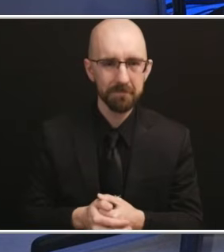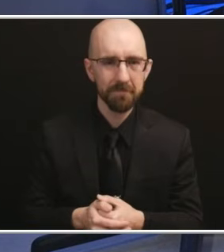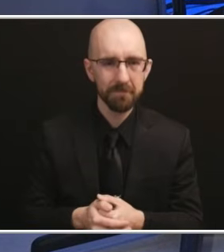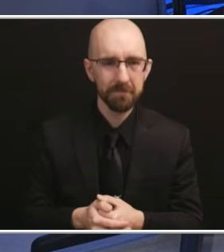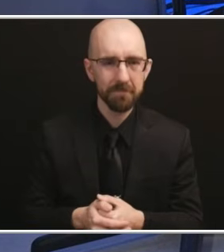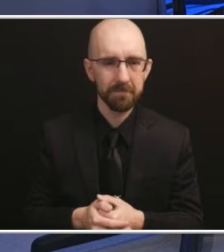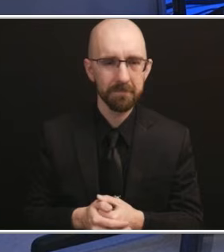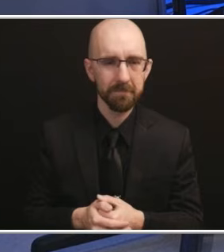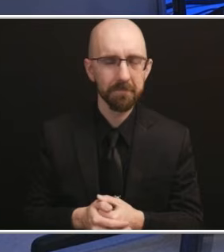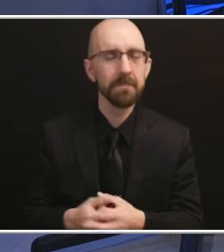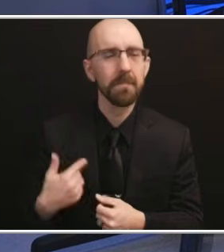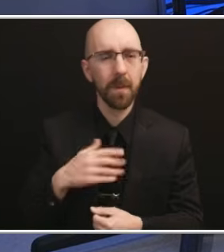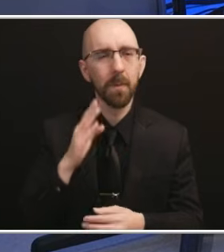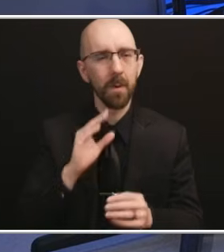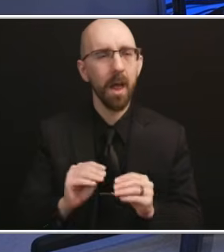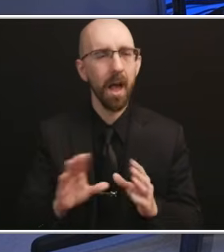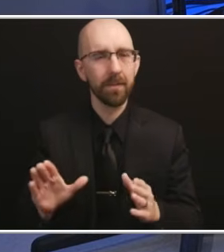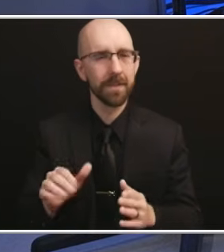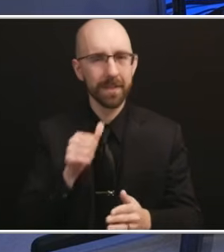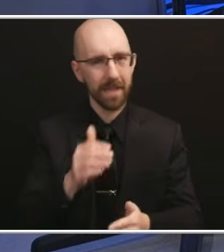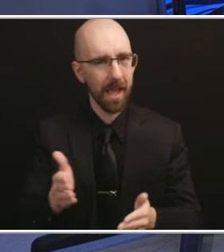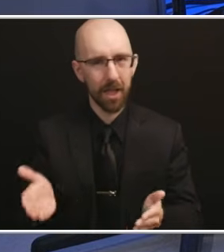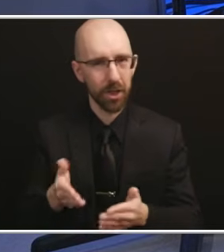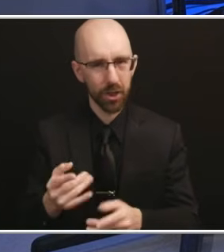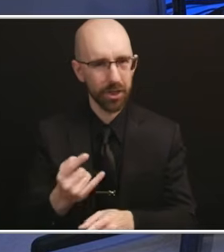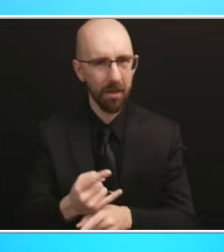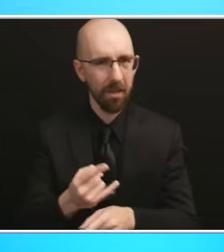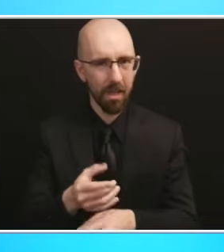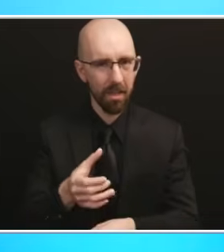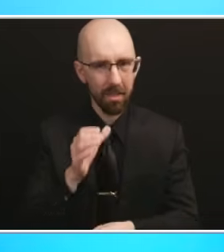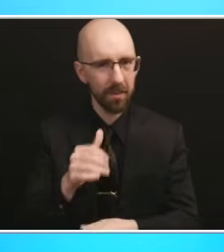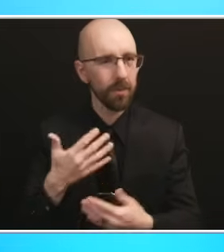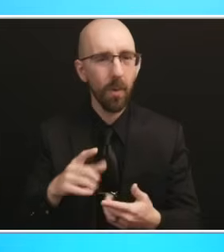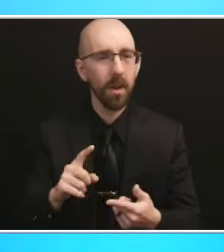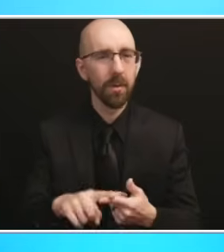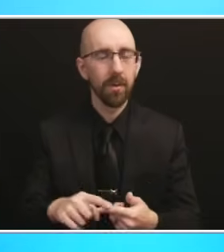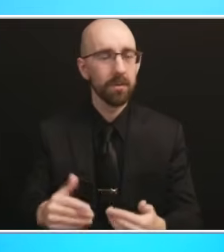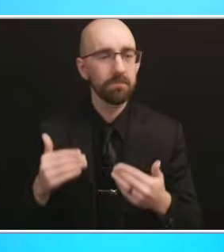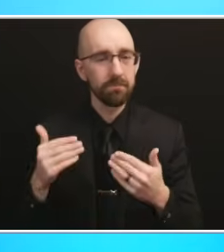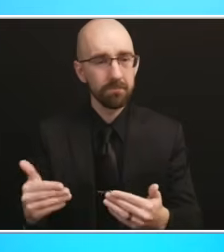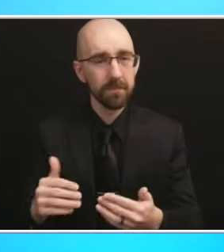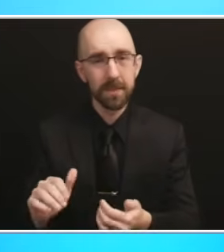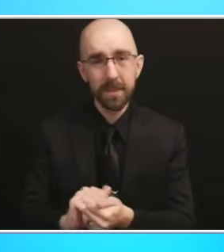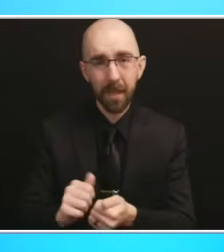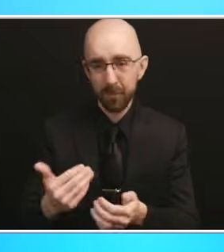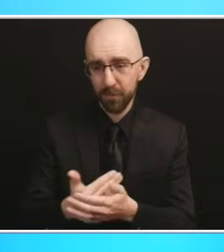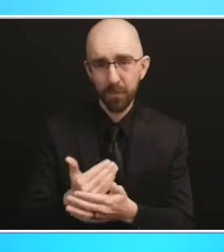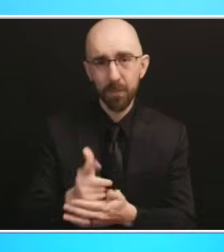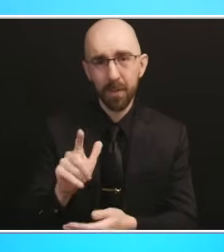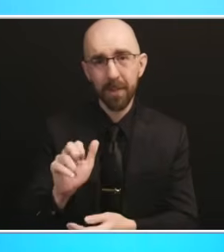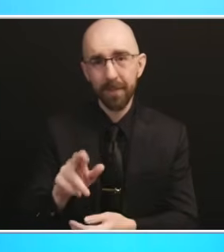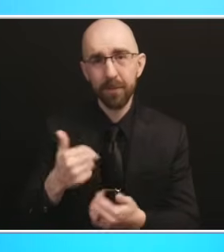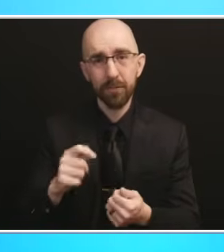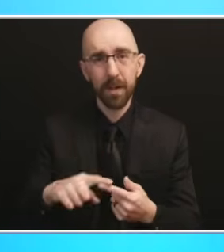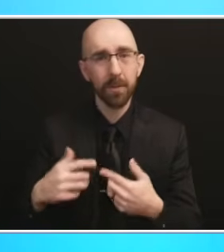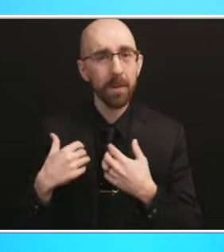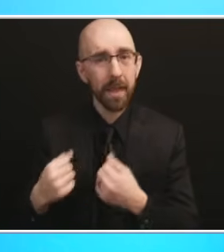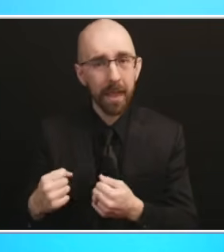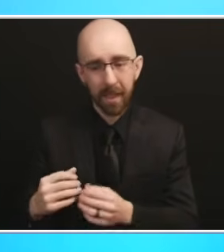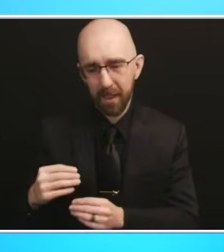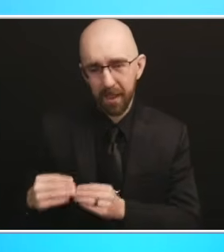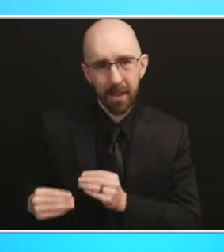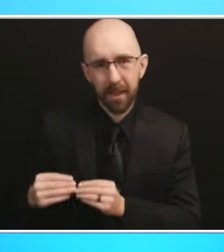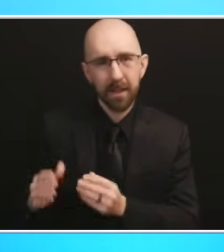Yeah, we would obviously discourage alcohol. We just don't want to in any way damage this new liver that's trying to heal and regenerate itself, and we just never know